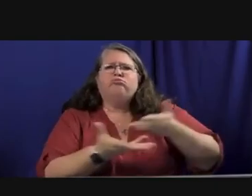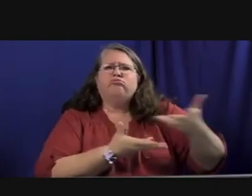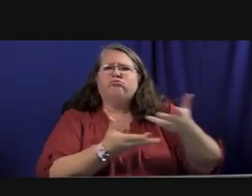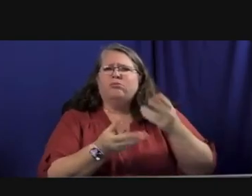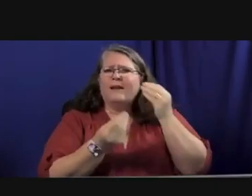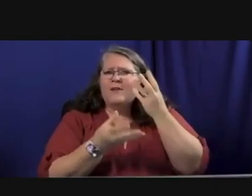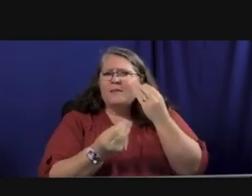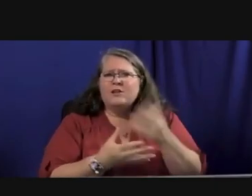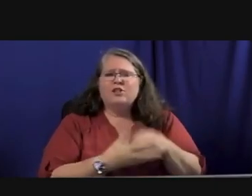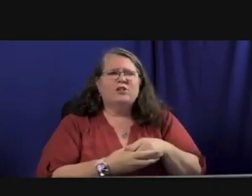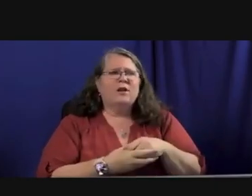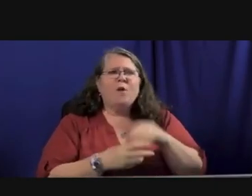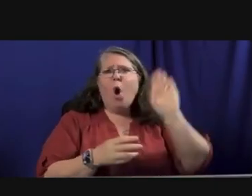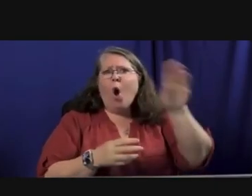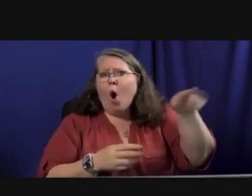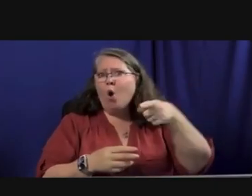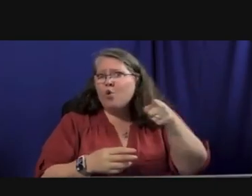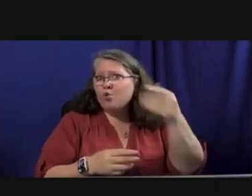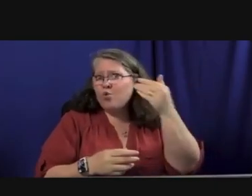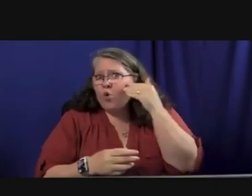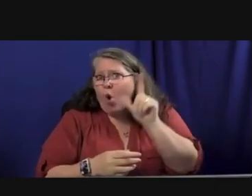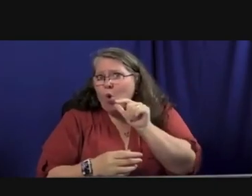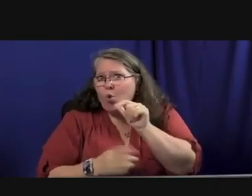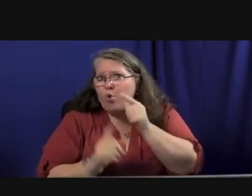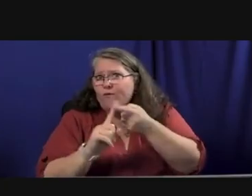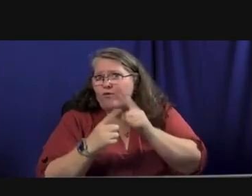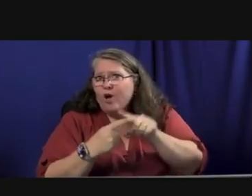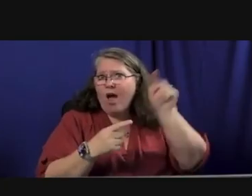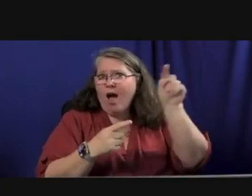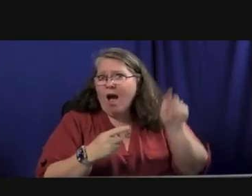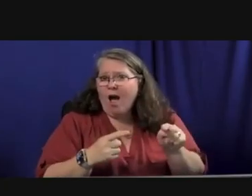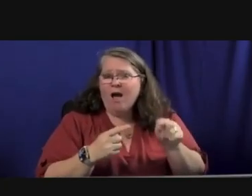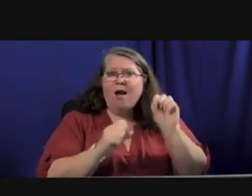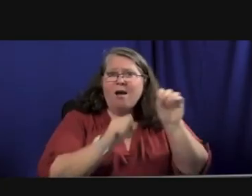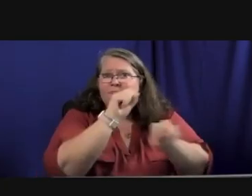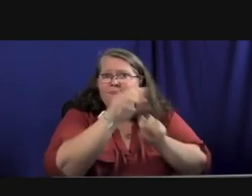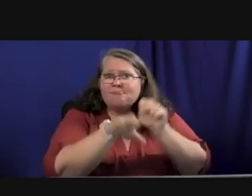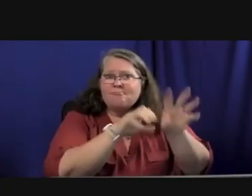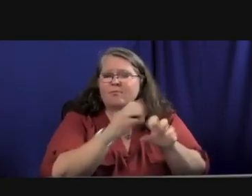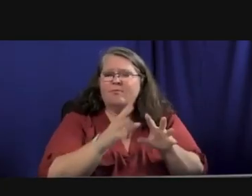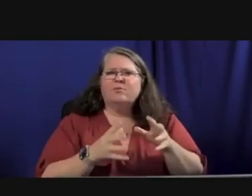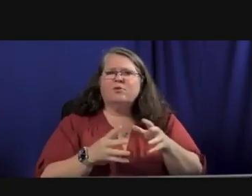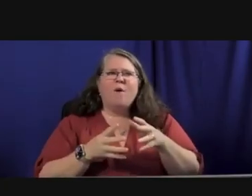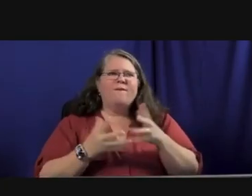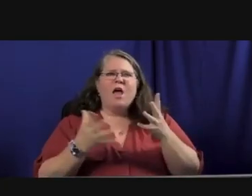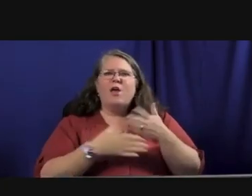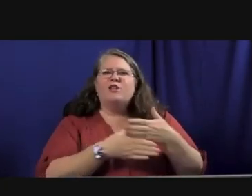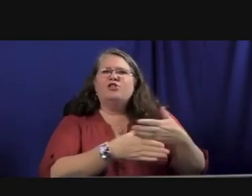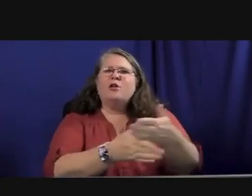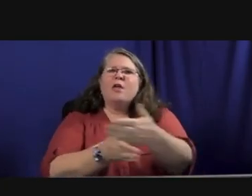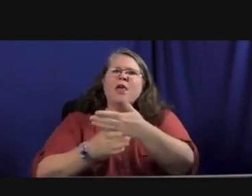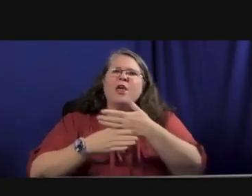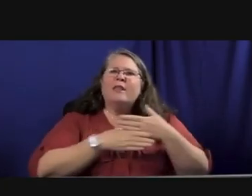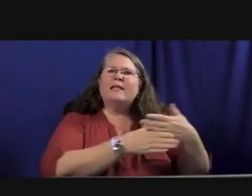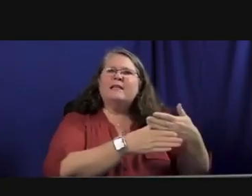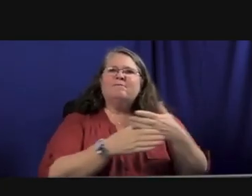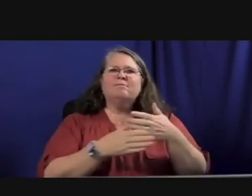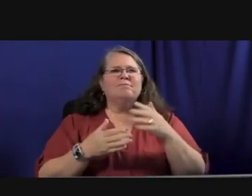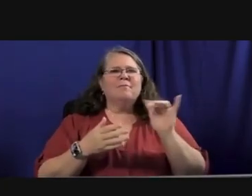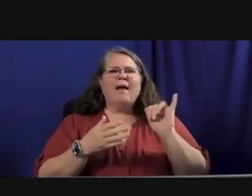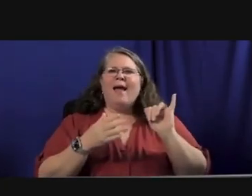general of opening up about yourself, that general information, and just really learning about that person. It's